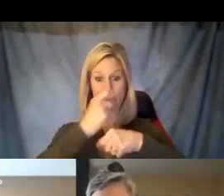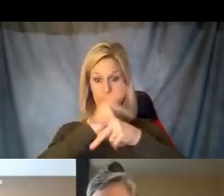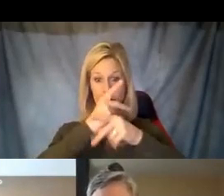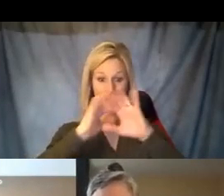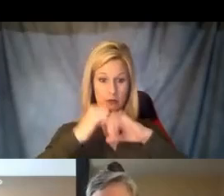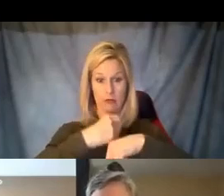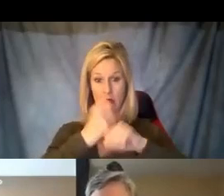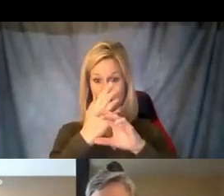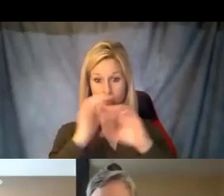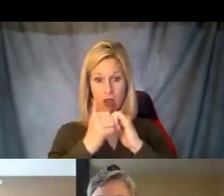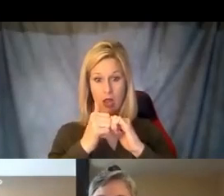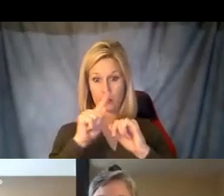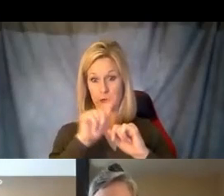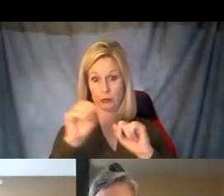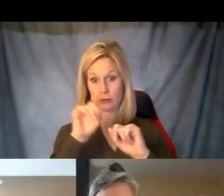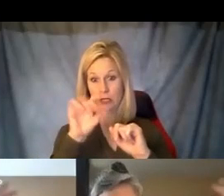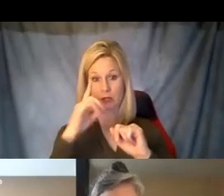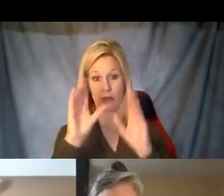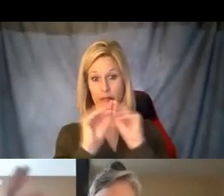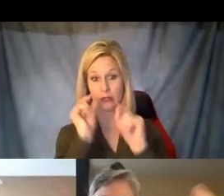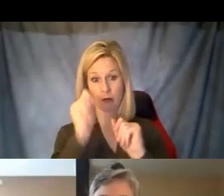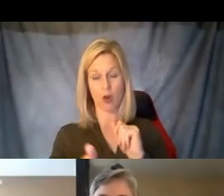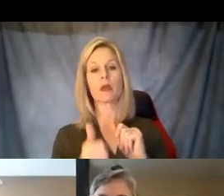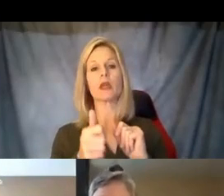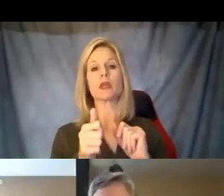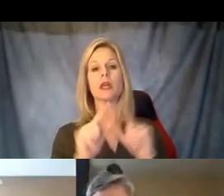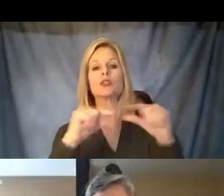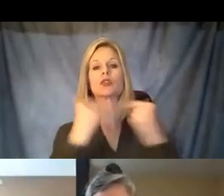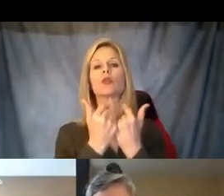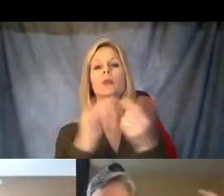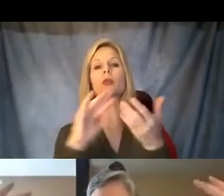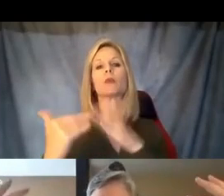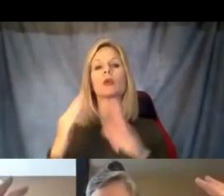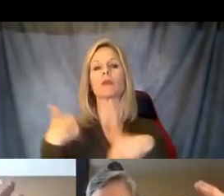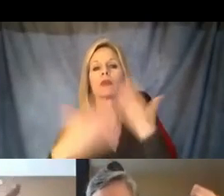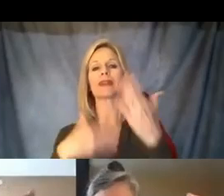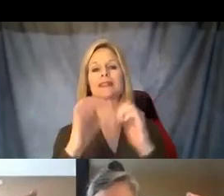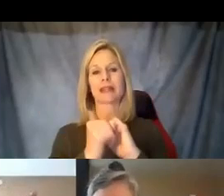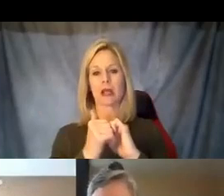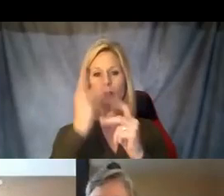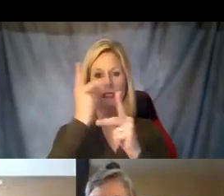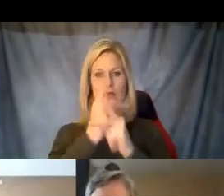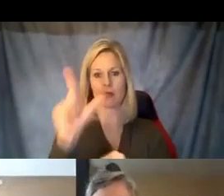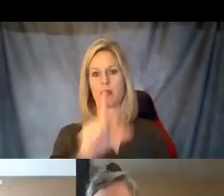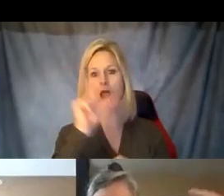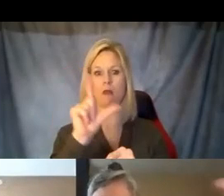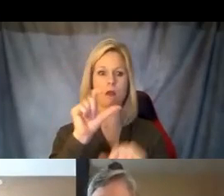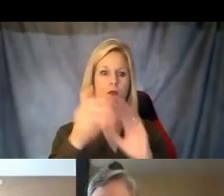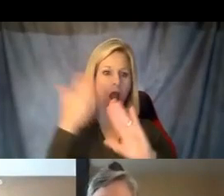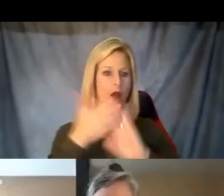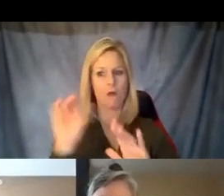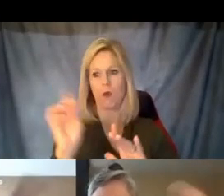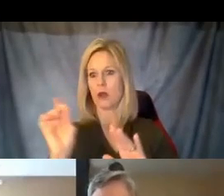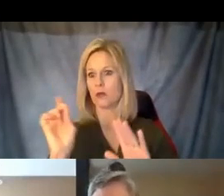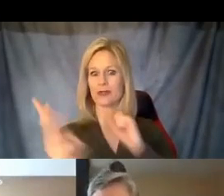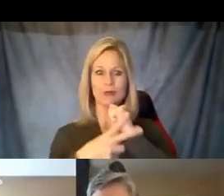documents for your meeting tomorrow morning. This is going to be a group community process of how do we keep this library live? Where does it live? How